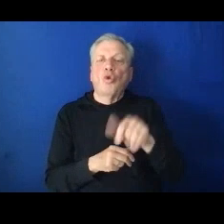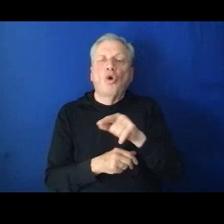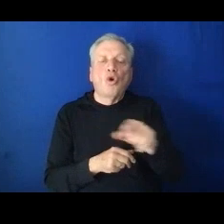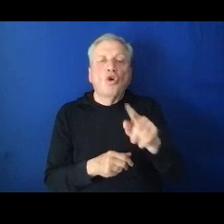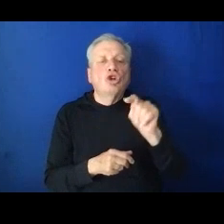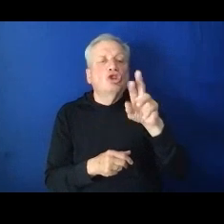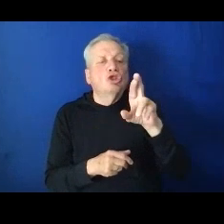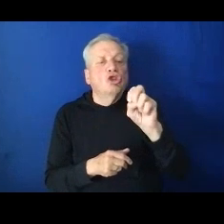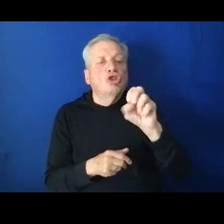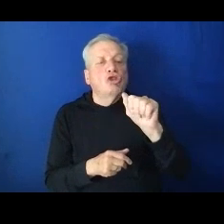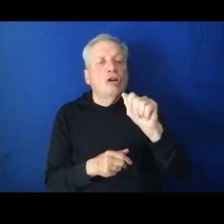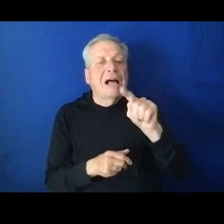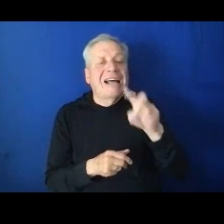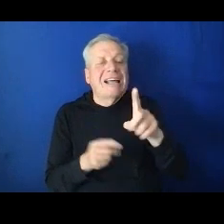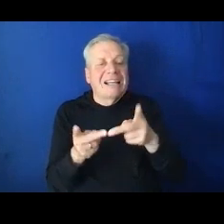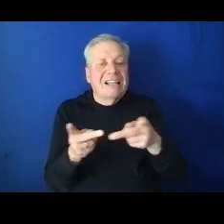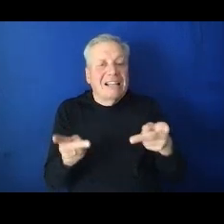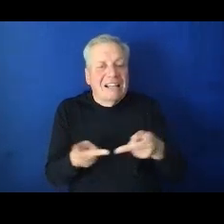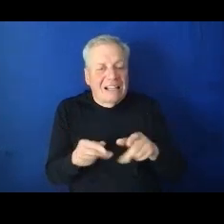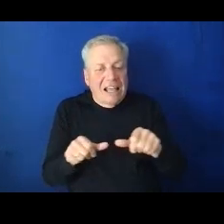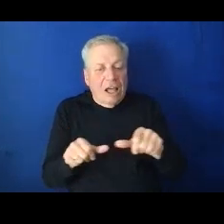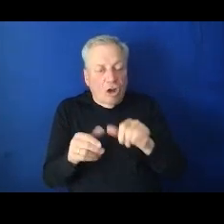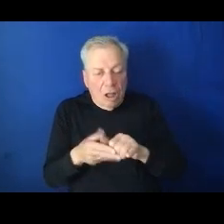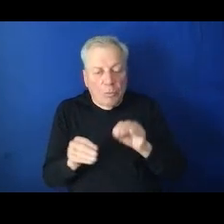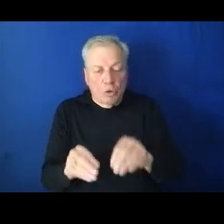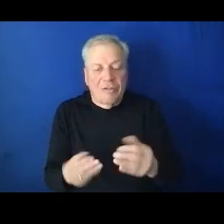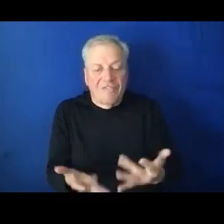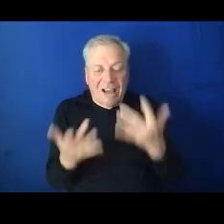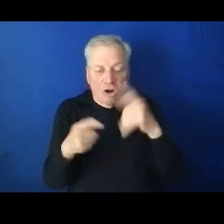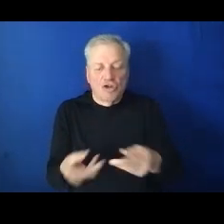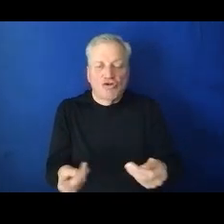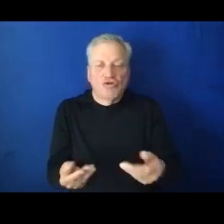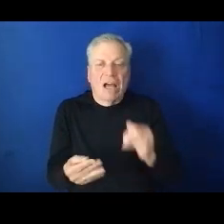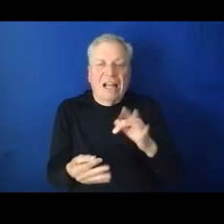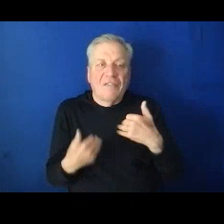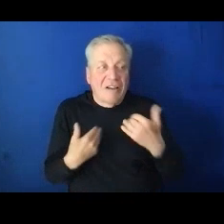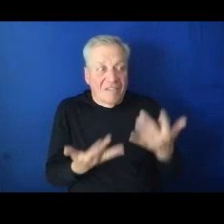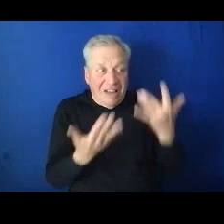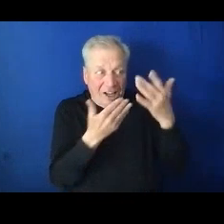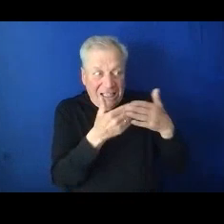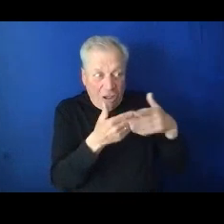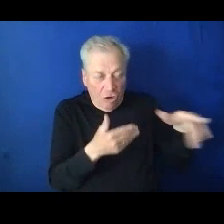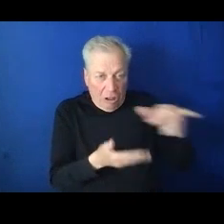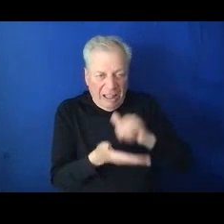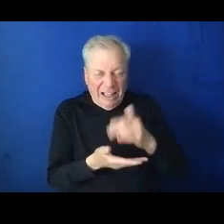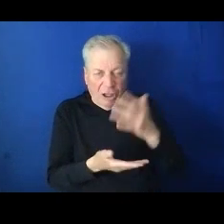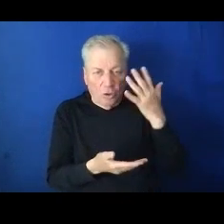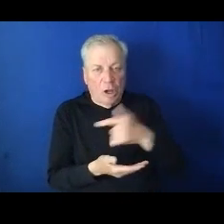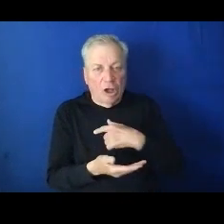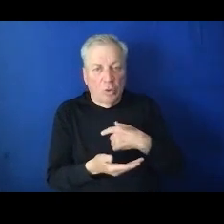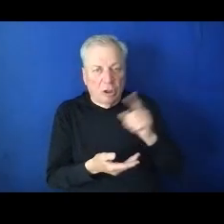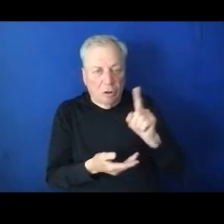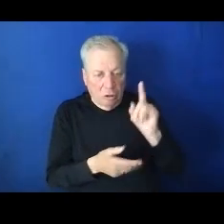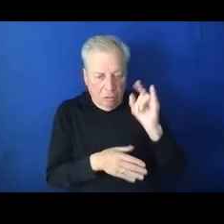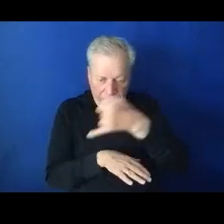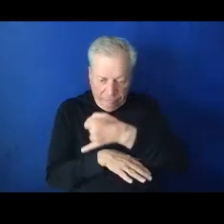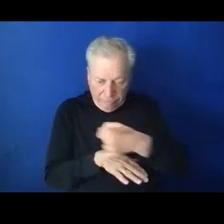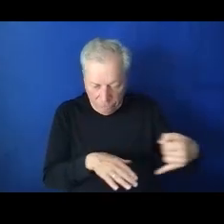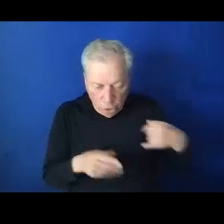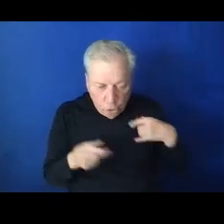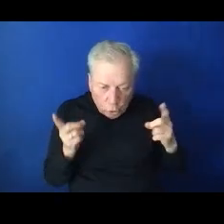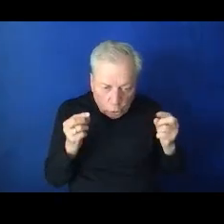areas to apply fire to the ground if we have a fire nearby. So that's where we would kind of draw a line in the sand and